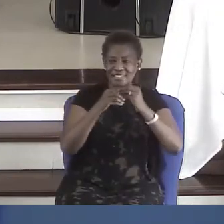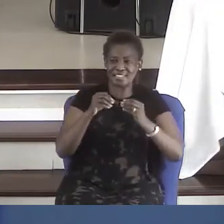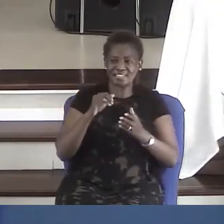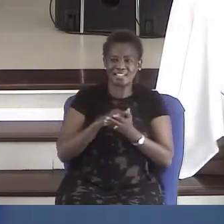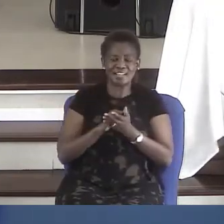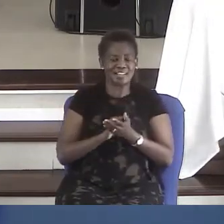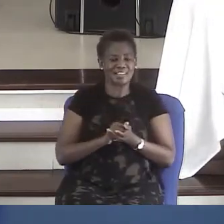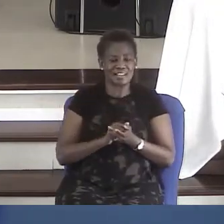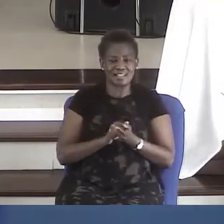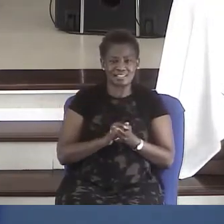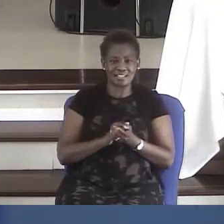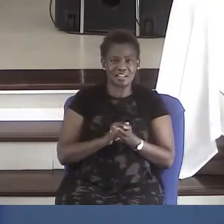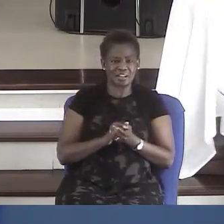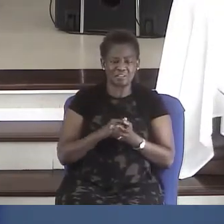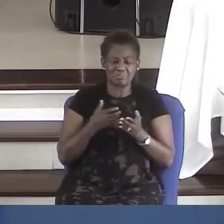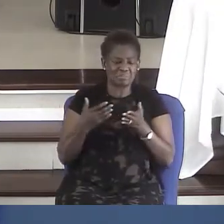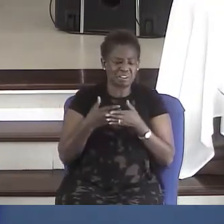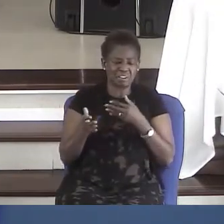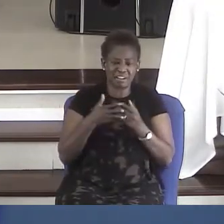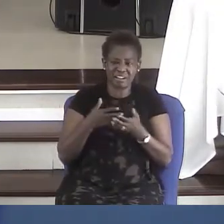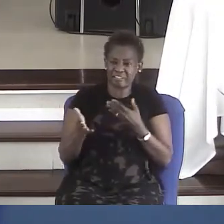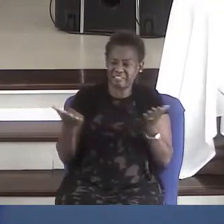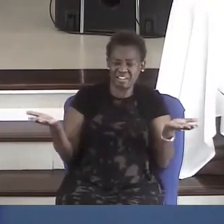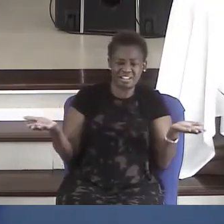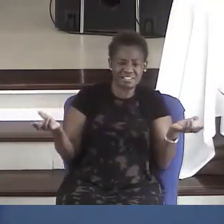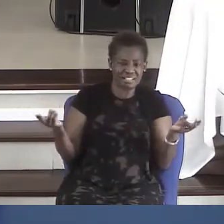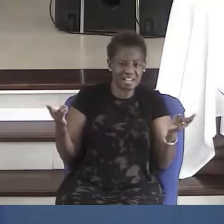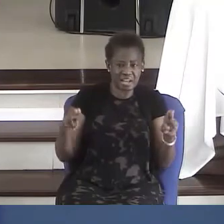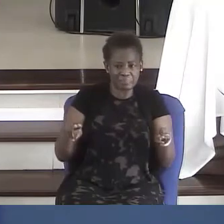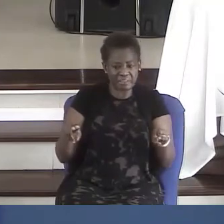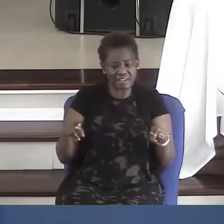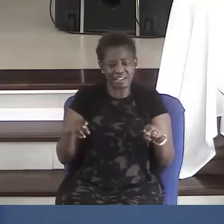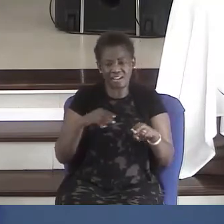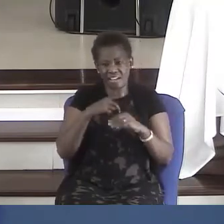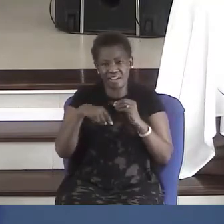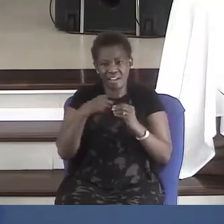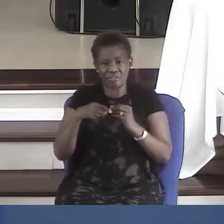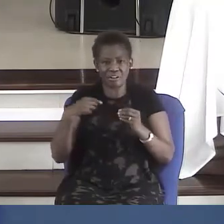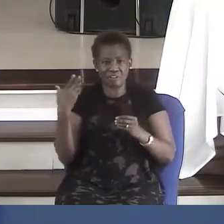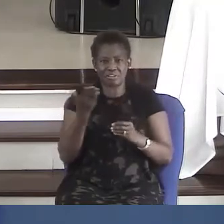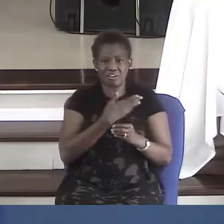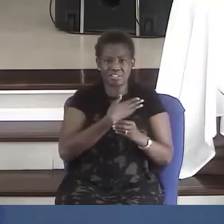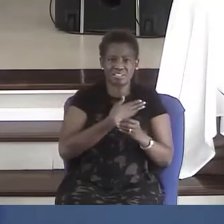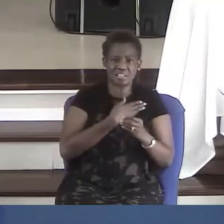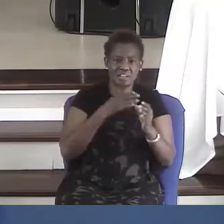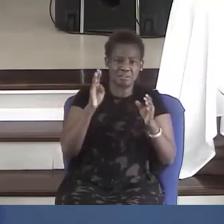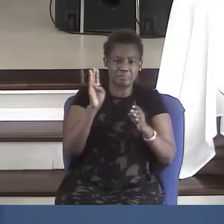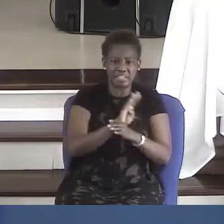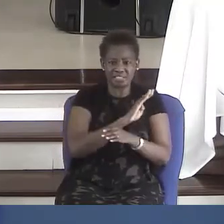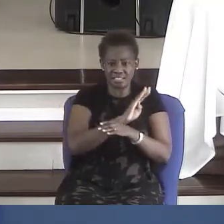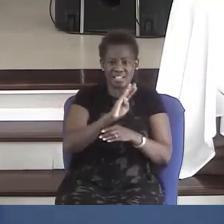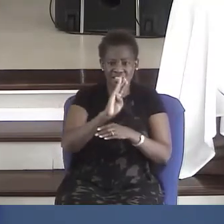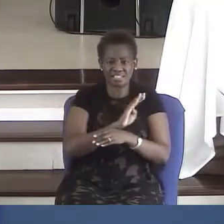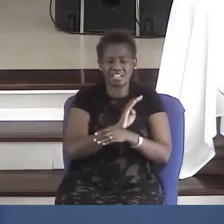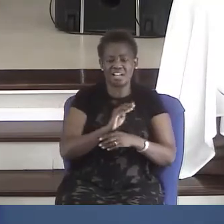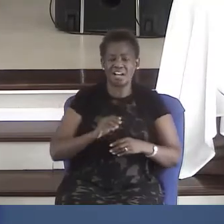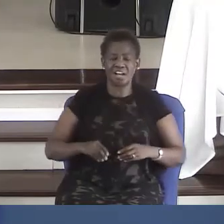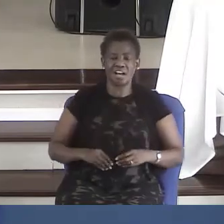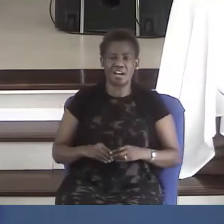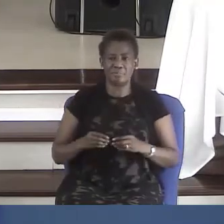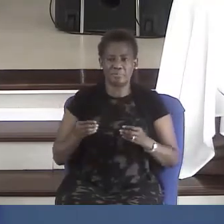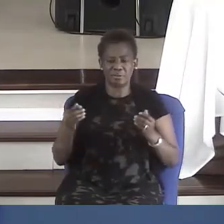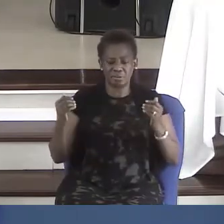that's happening around us, business shutting down and can't go to work and you know, all manner of things happening,